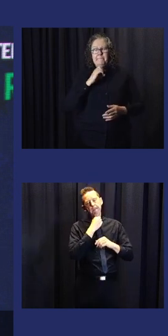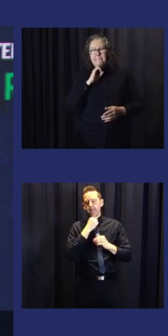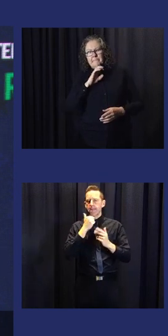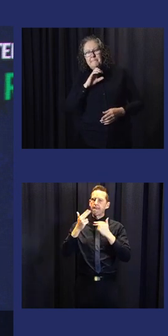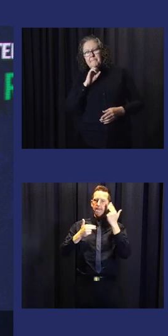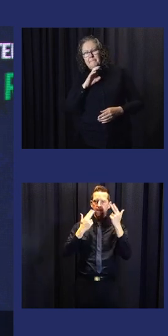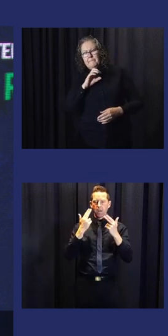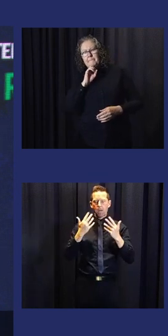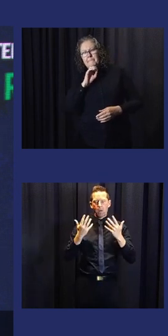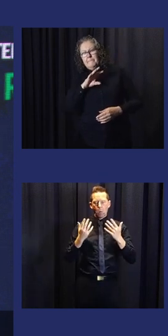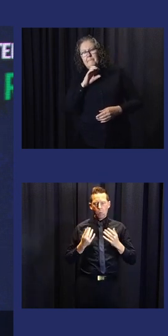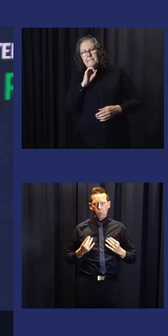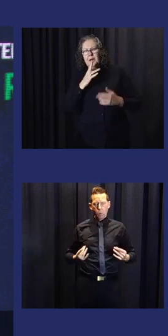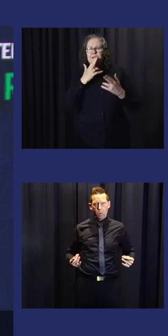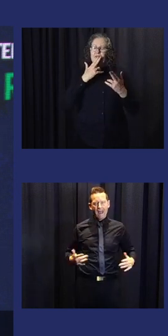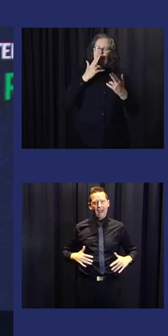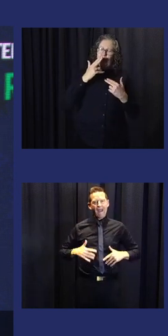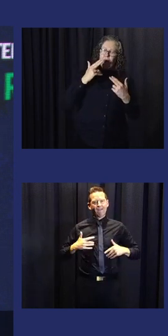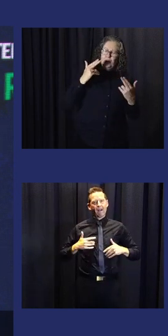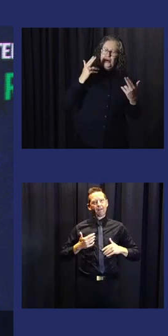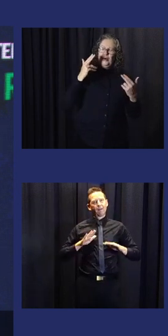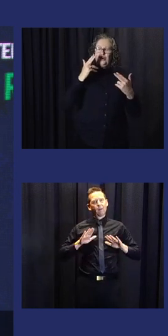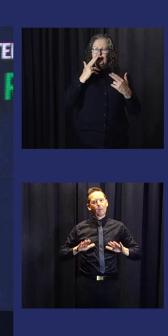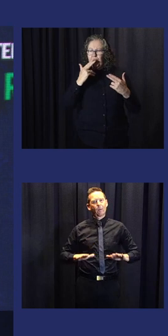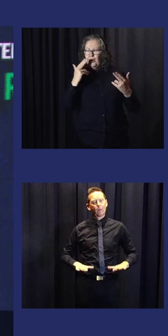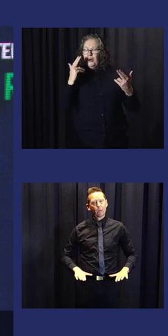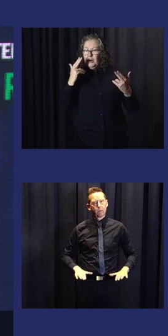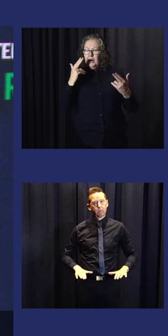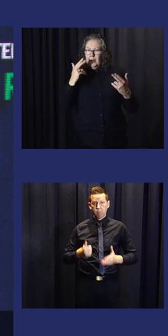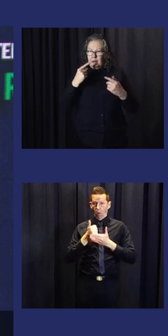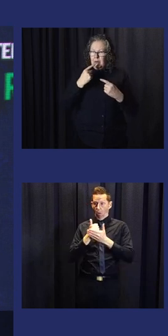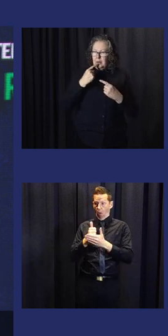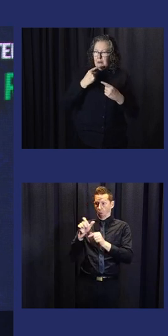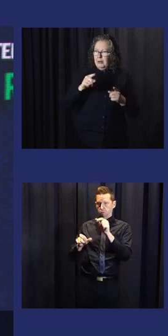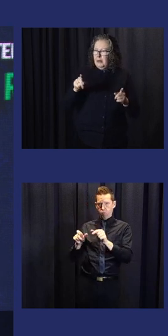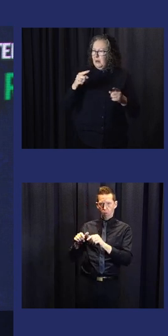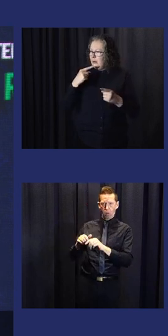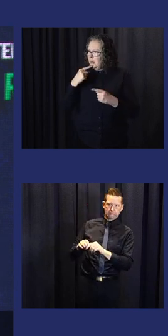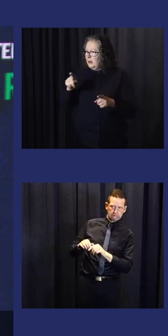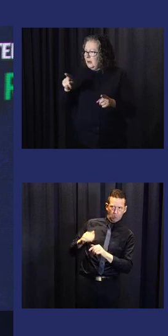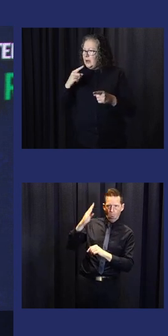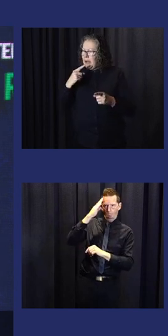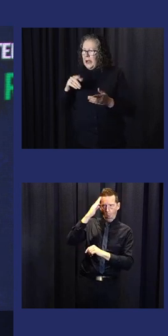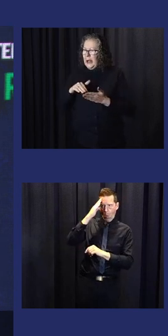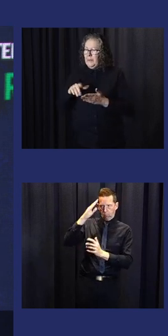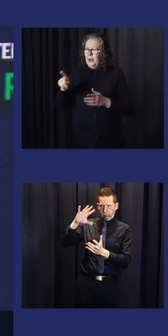of advices and direction how people to deal with disastrous